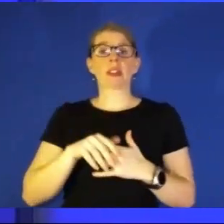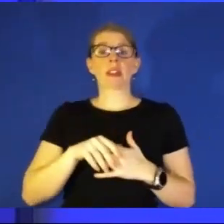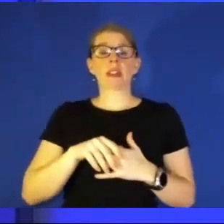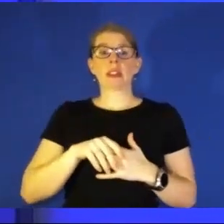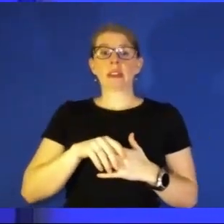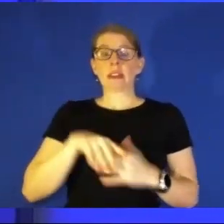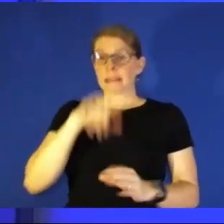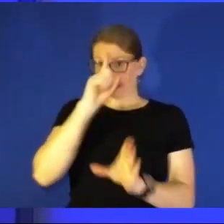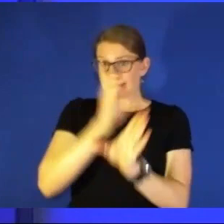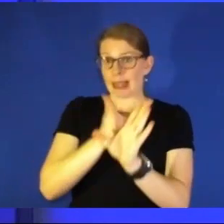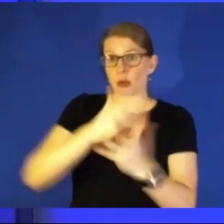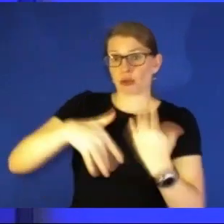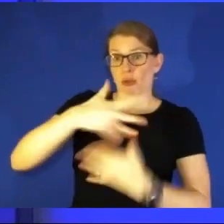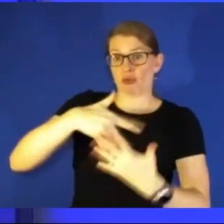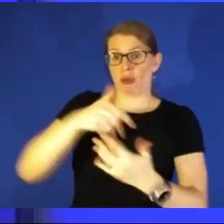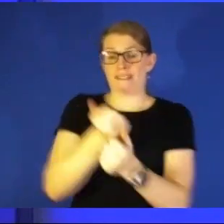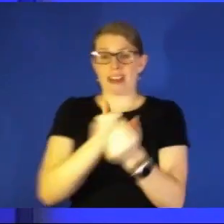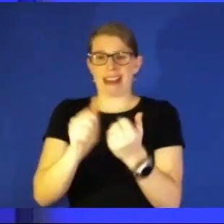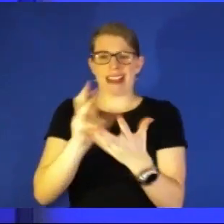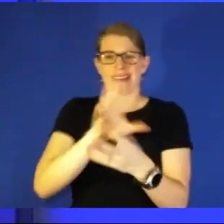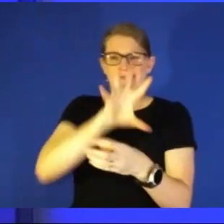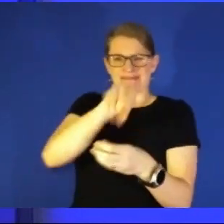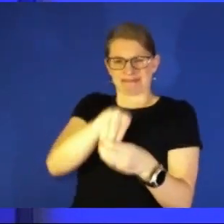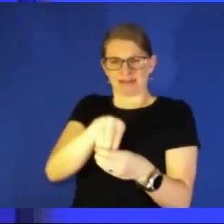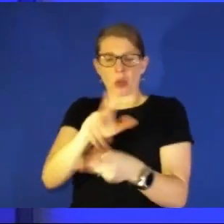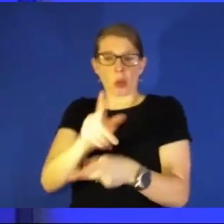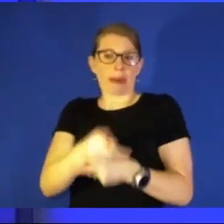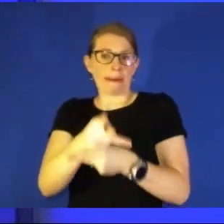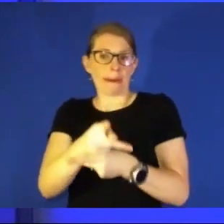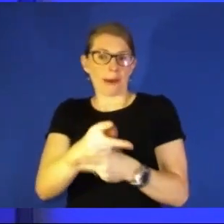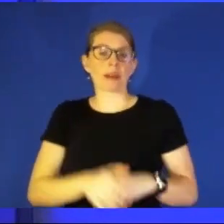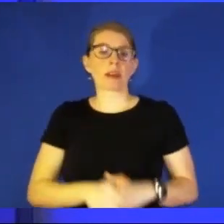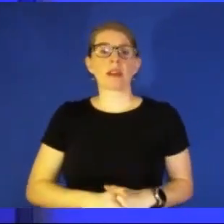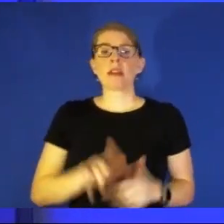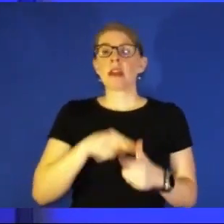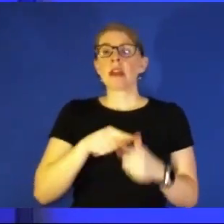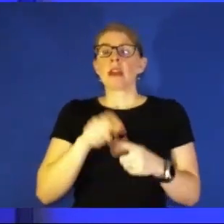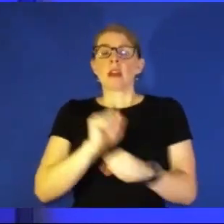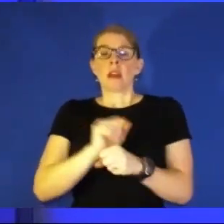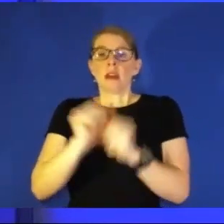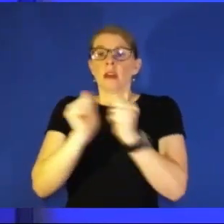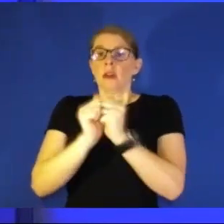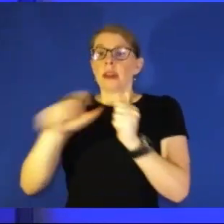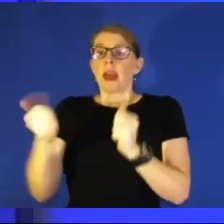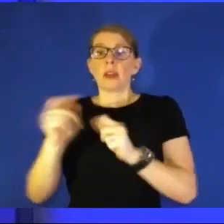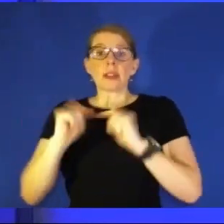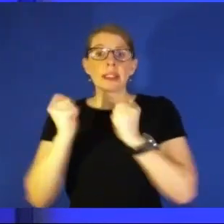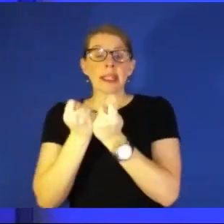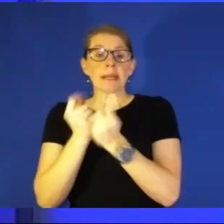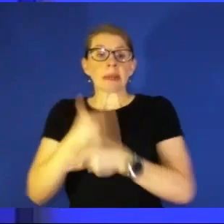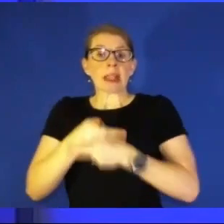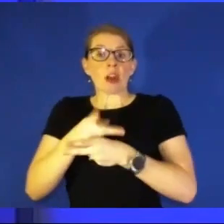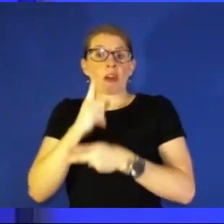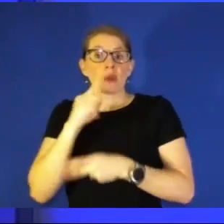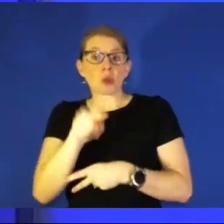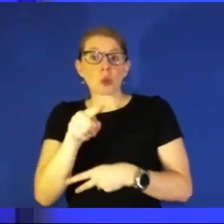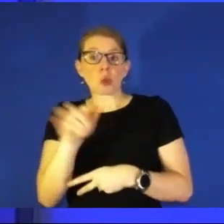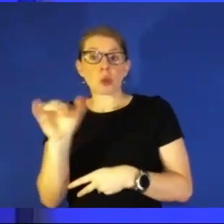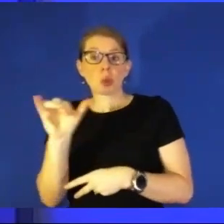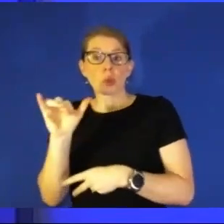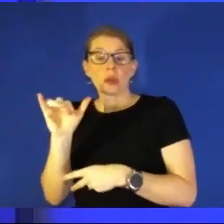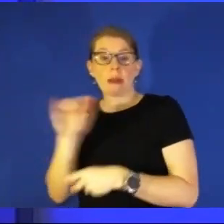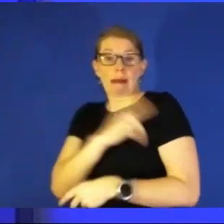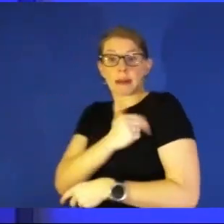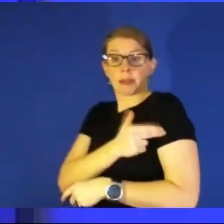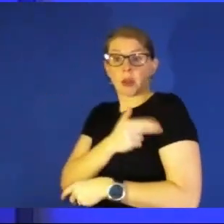psychosocial aspects that go into your care, and then they work with the other teams caring for you in the hospital to develop the